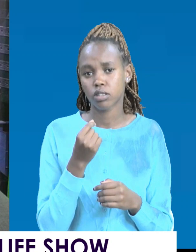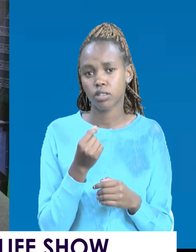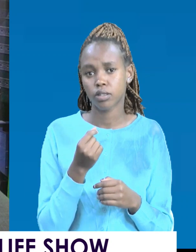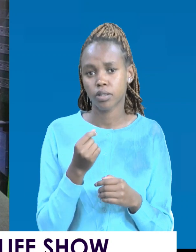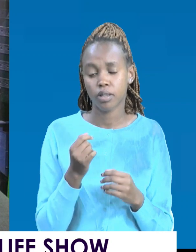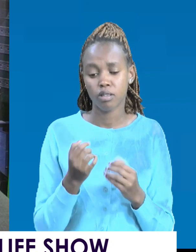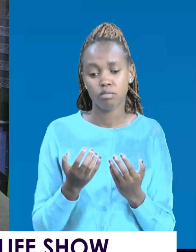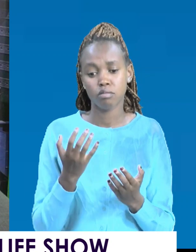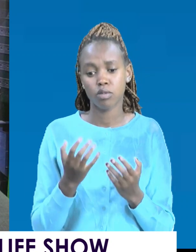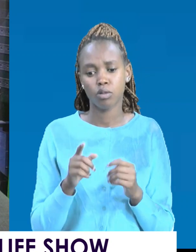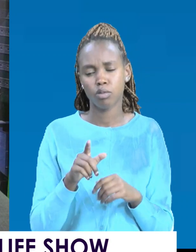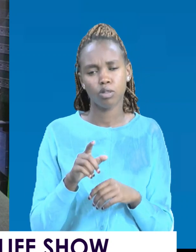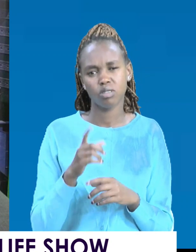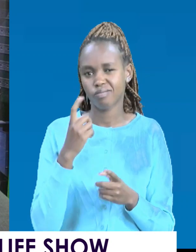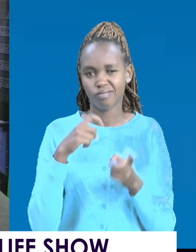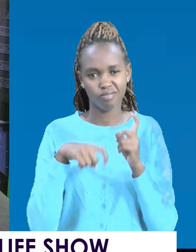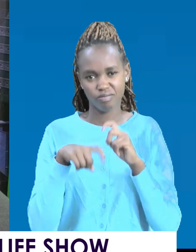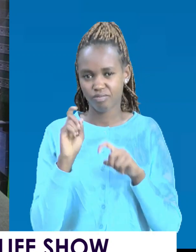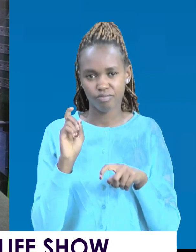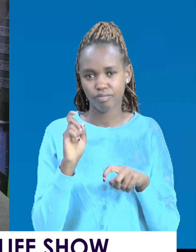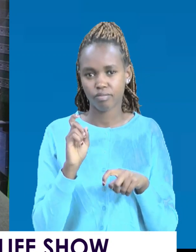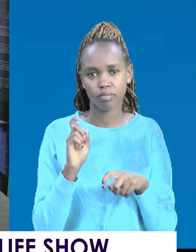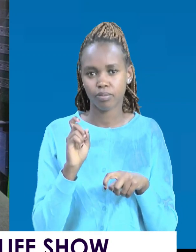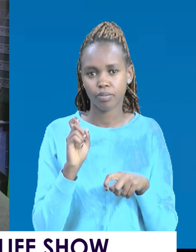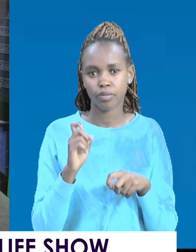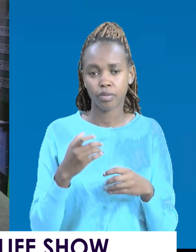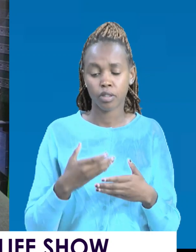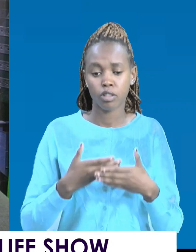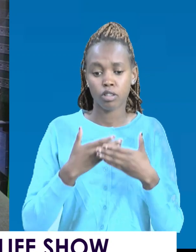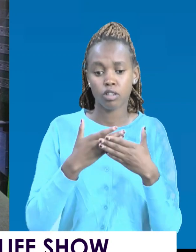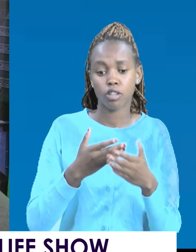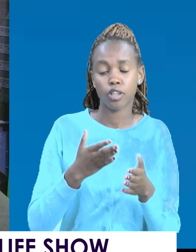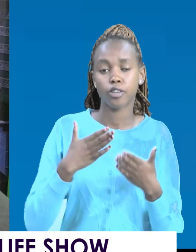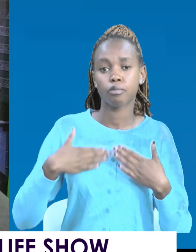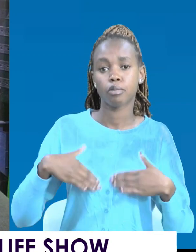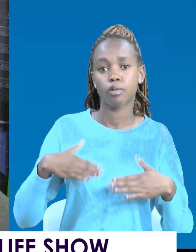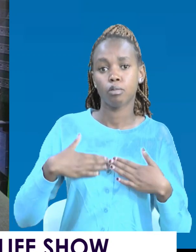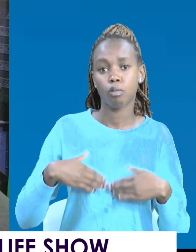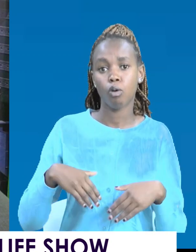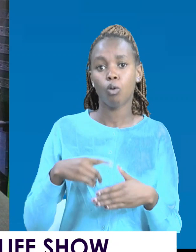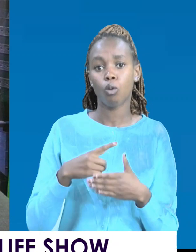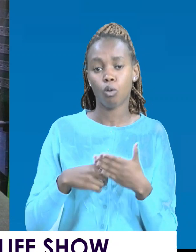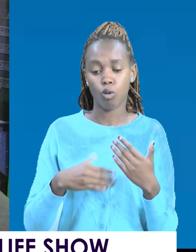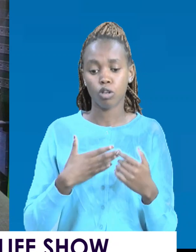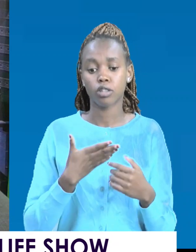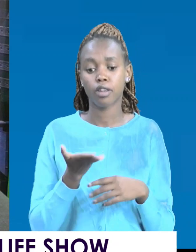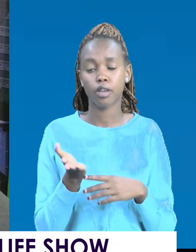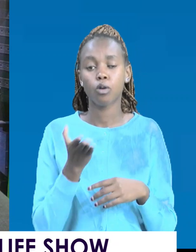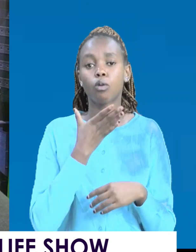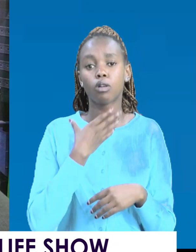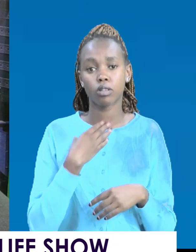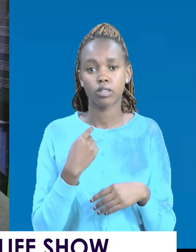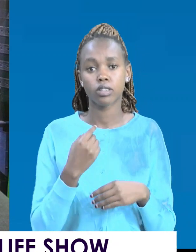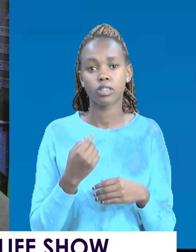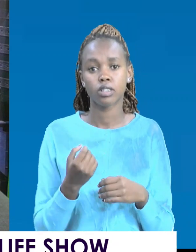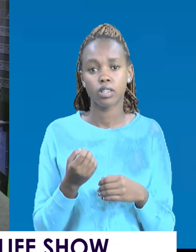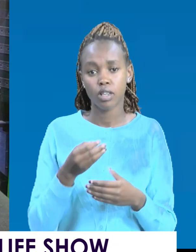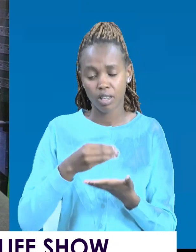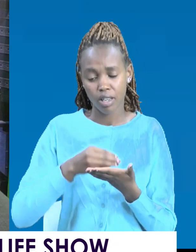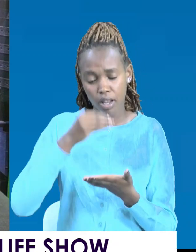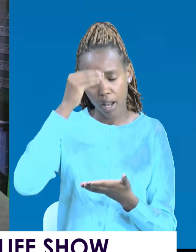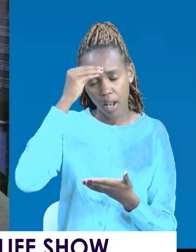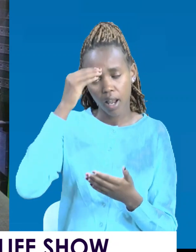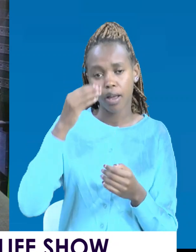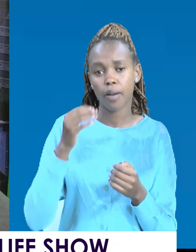on your face, but people like you because you give people what appetizes people. Learn people, know what